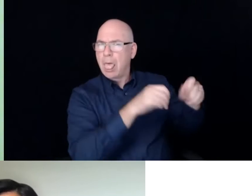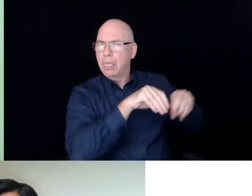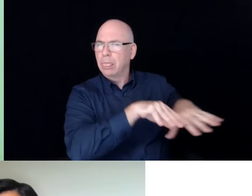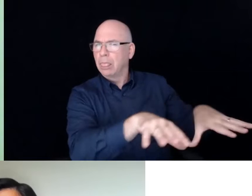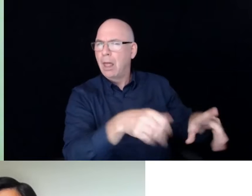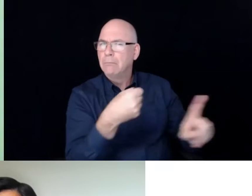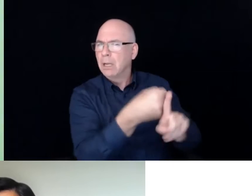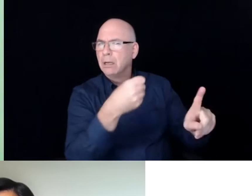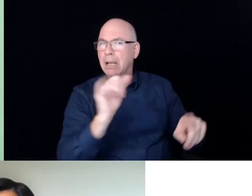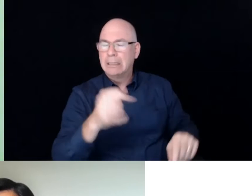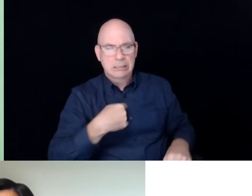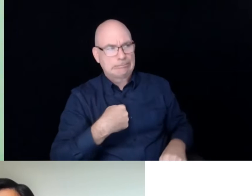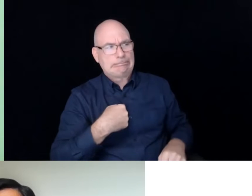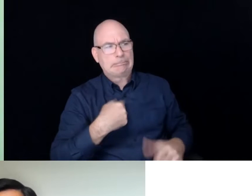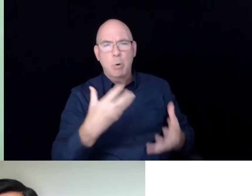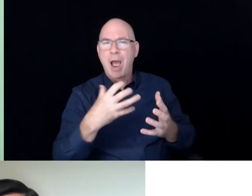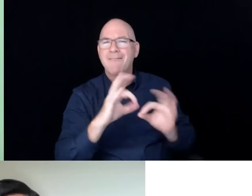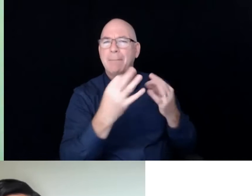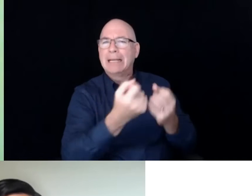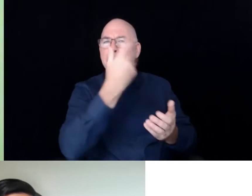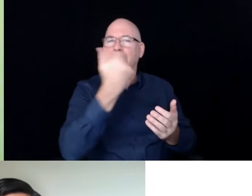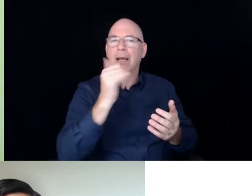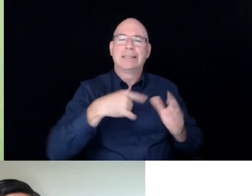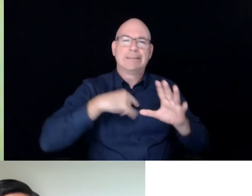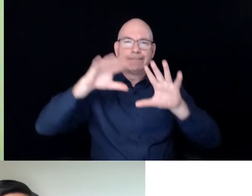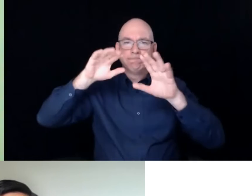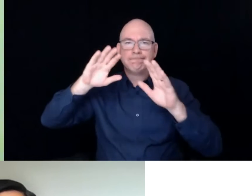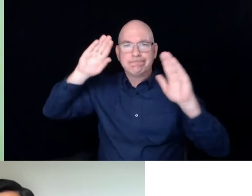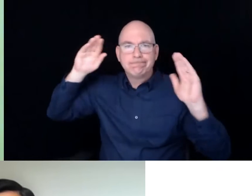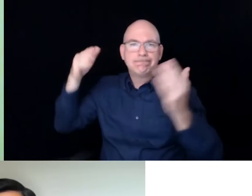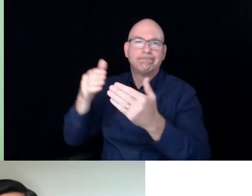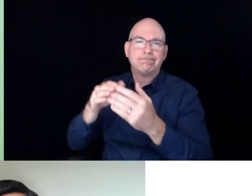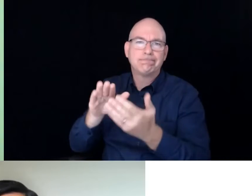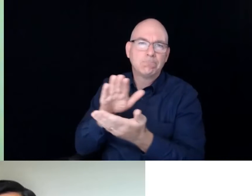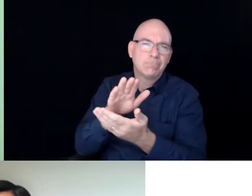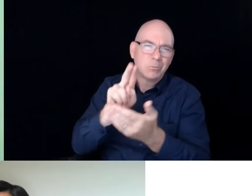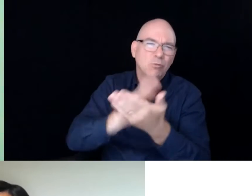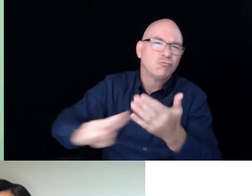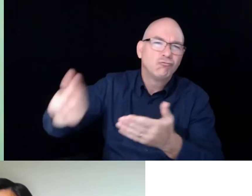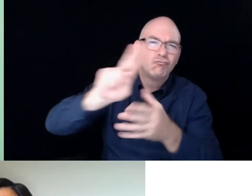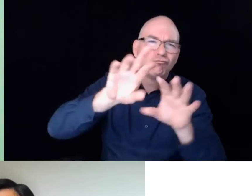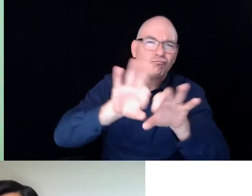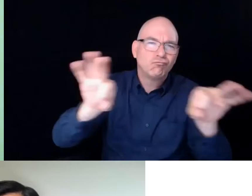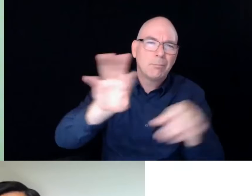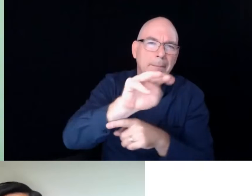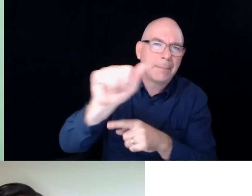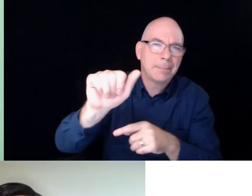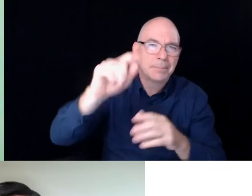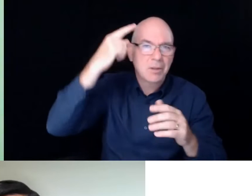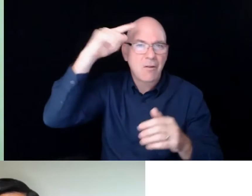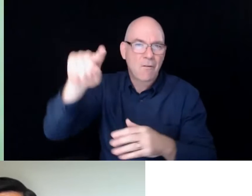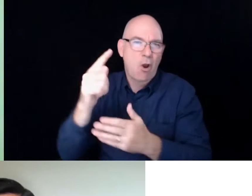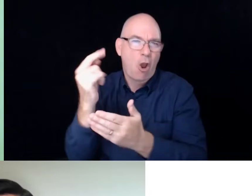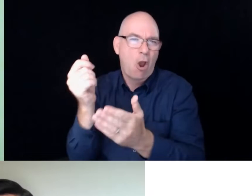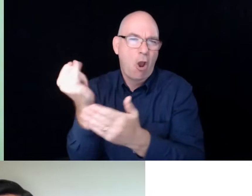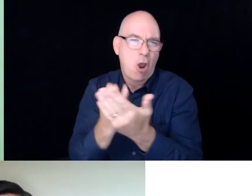pursue my master's in art therapy and my subsequent work in Lebanon with families experiencing displacement and trauma as a result